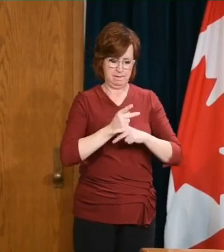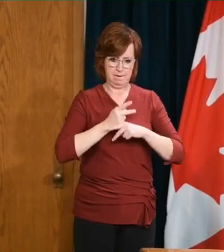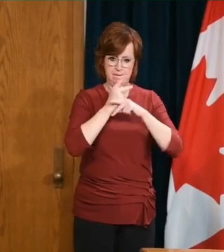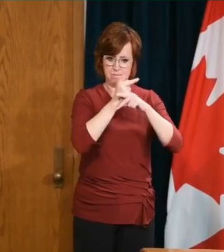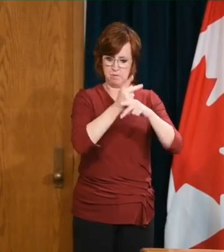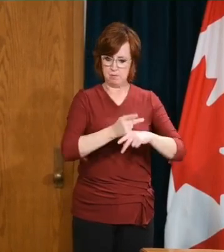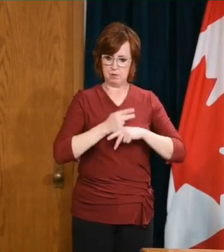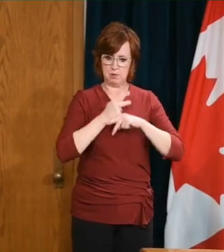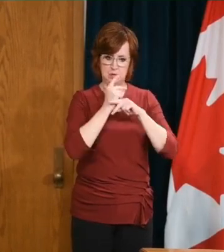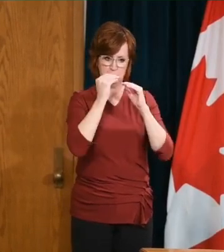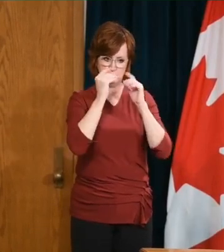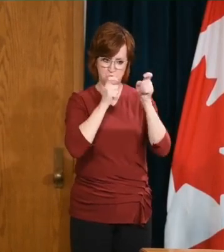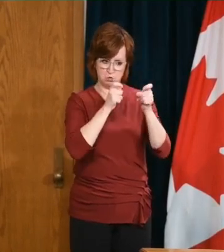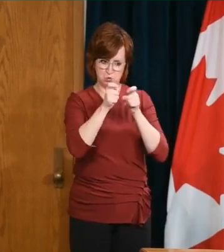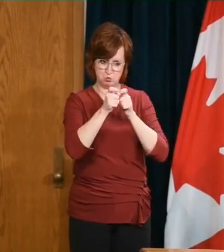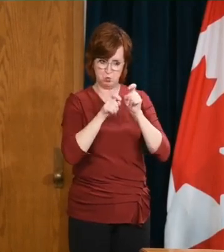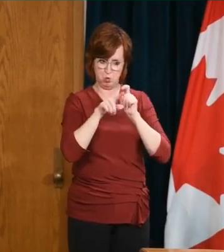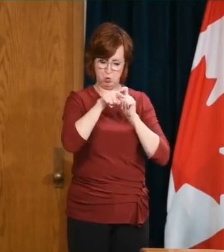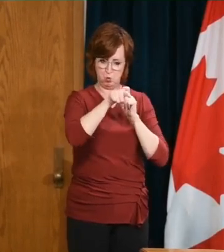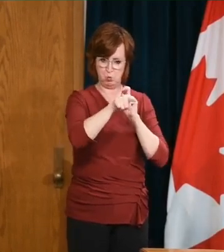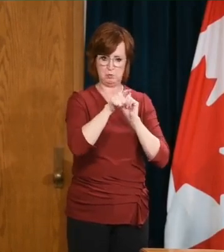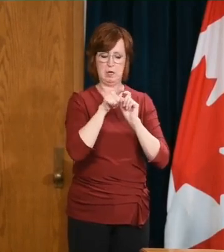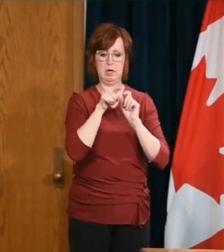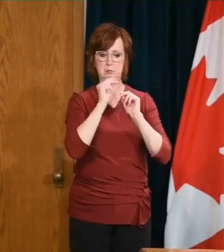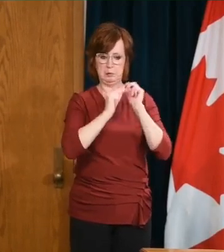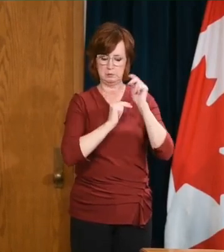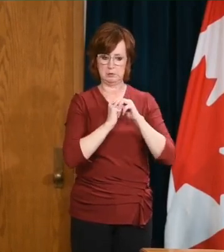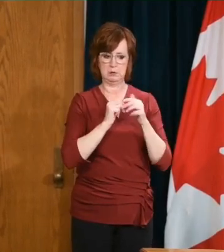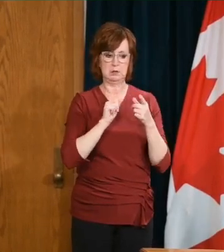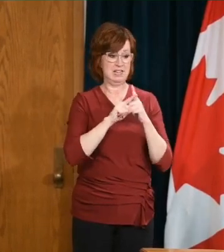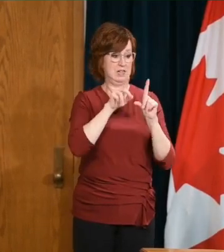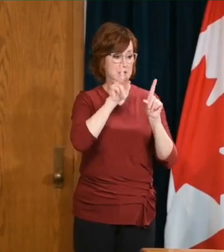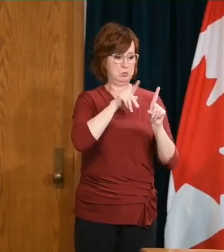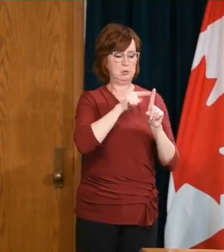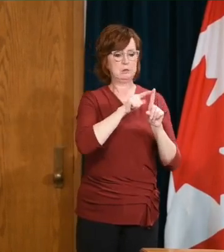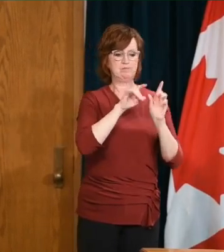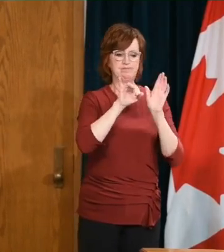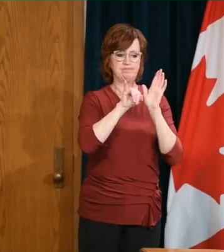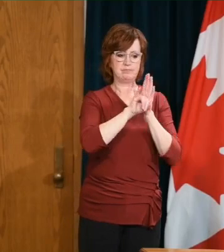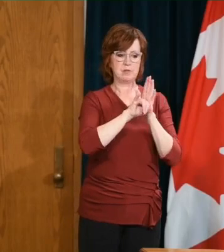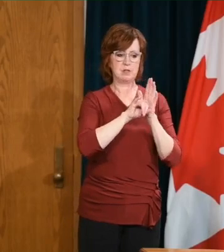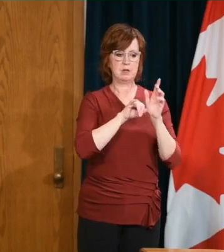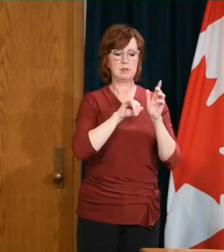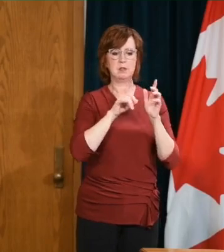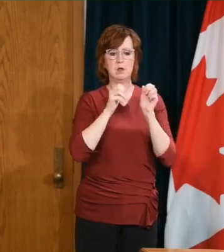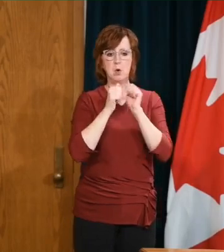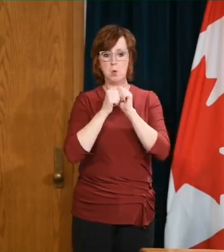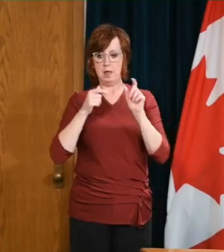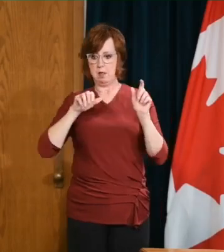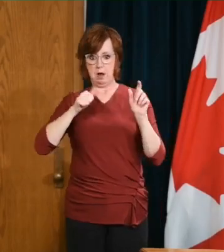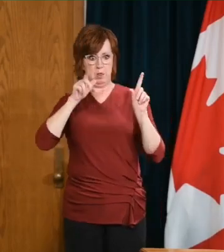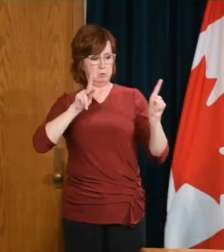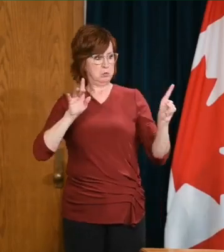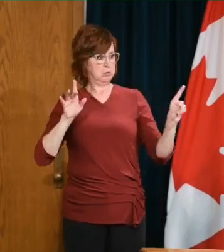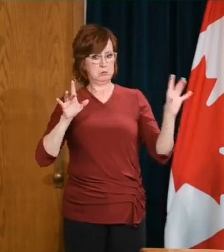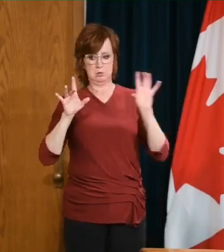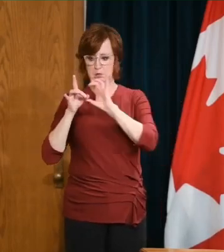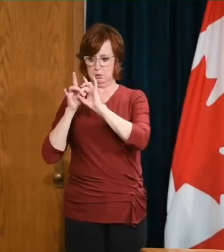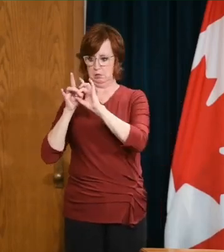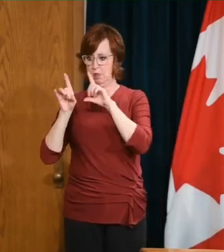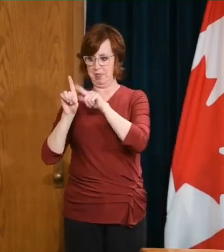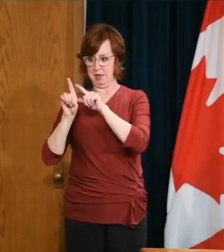situation, has been done. The individual was identified through a contact tracing process, through